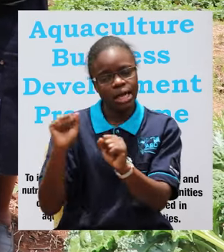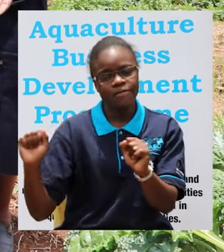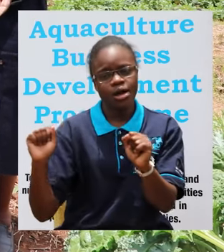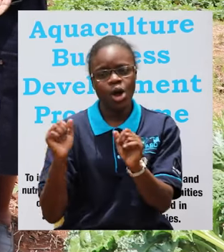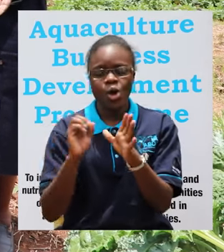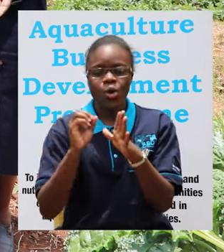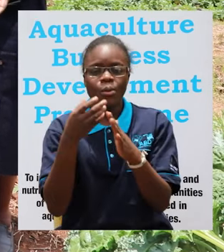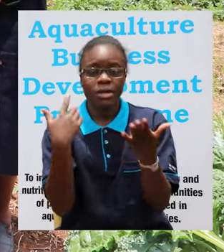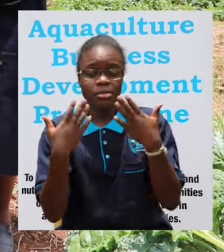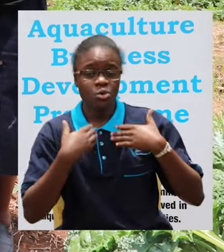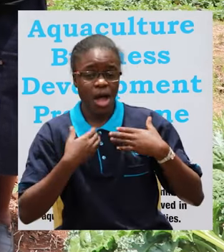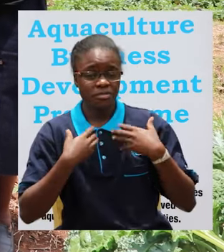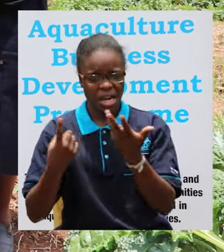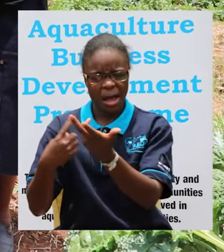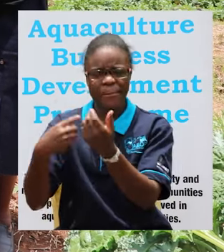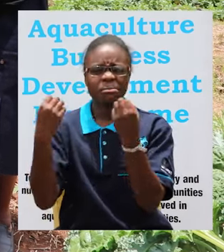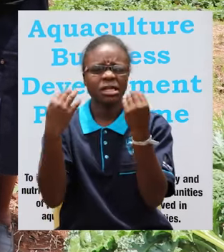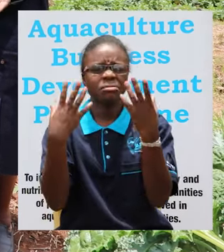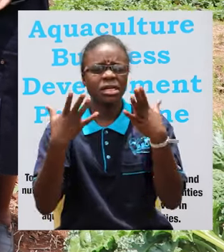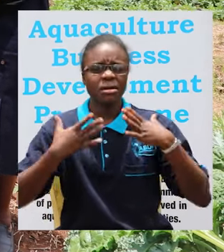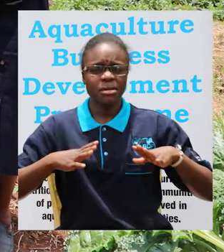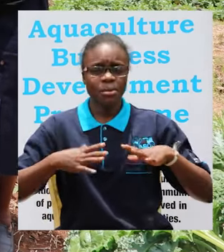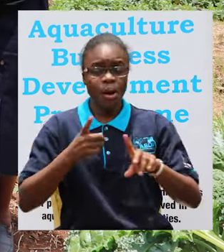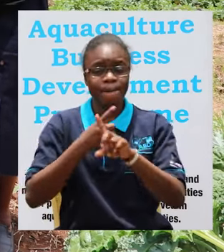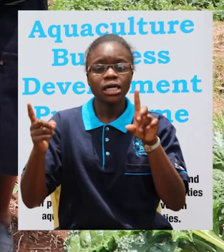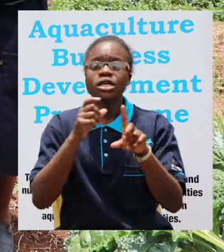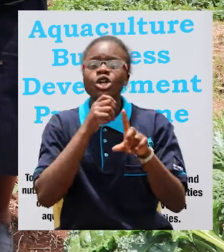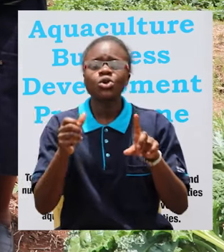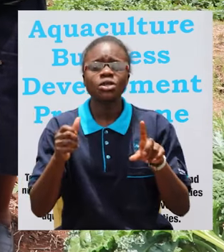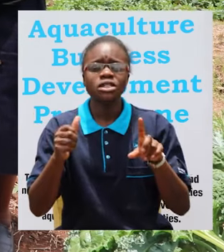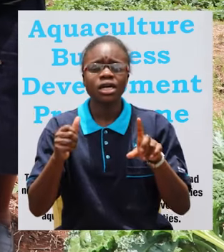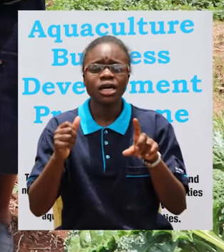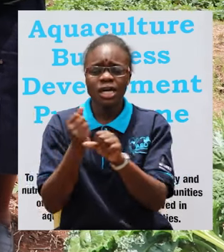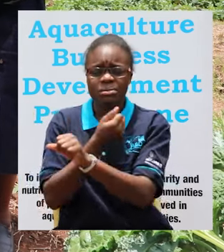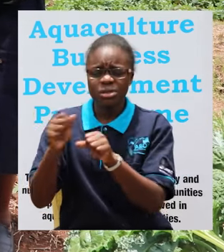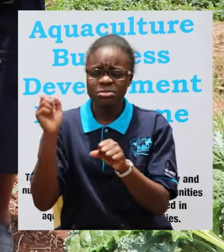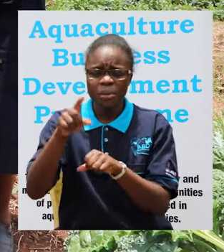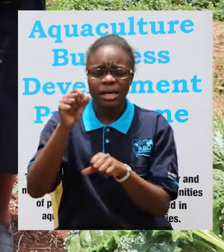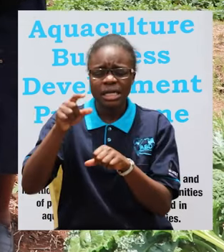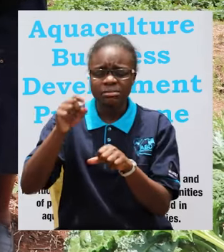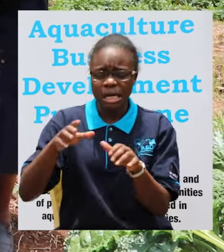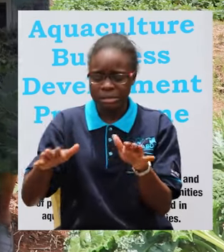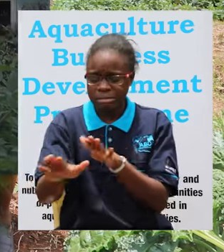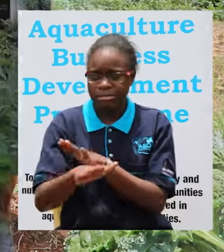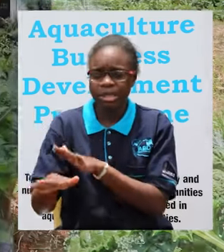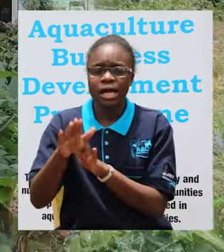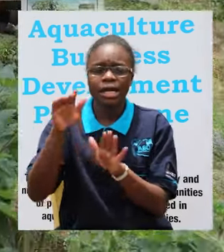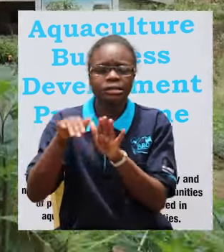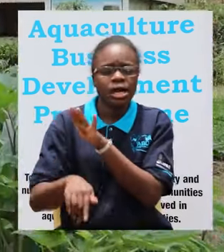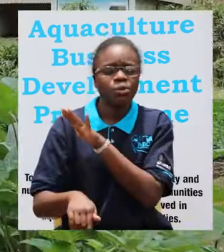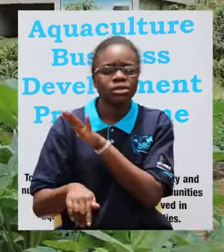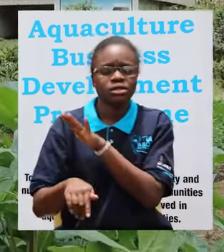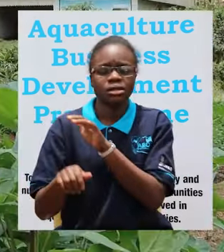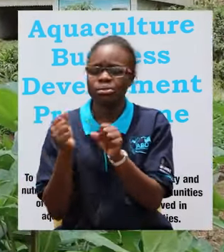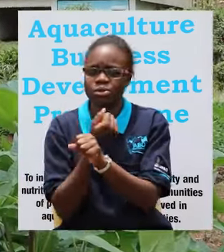plant populations, where you have rocky areas and you are not able to plant on the ground. It's